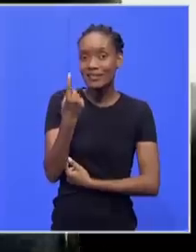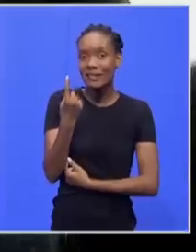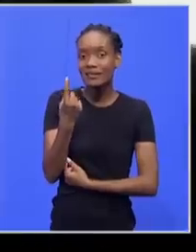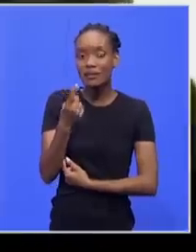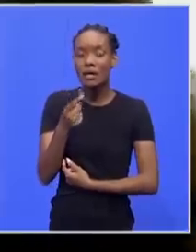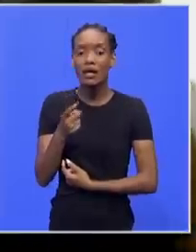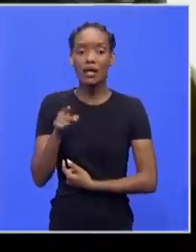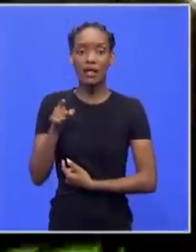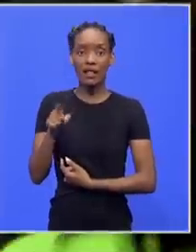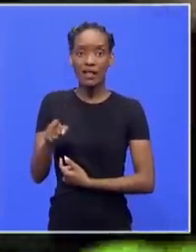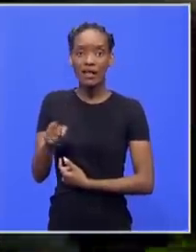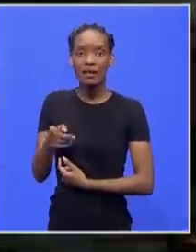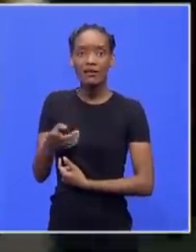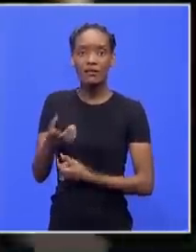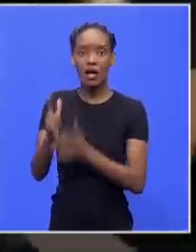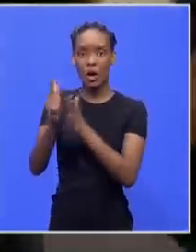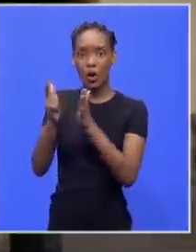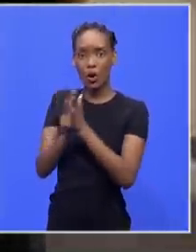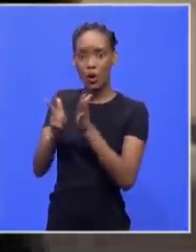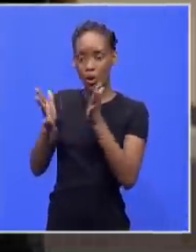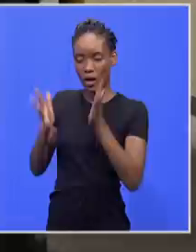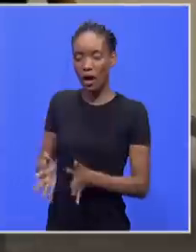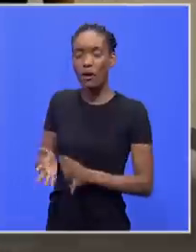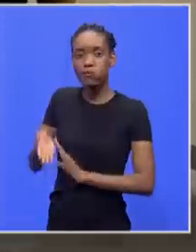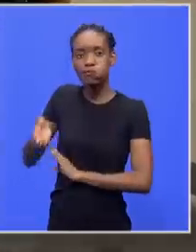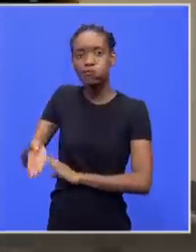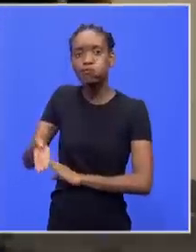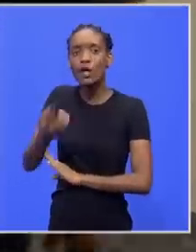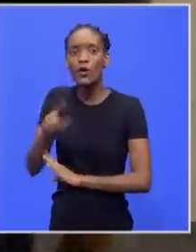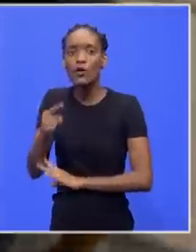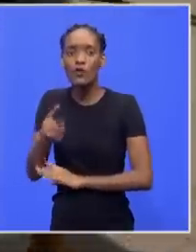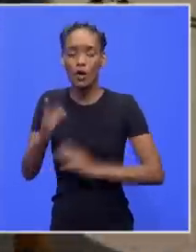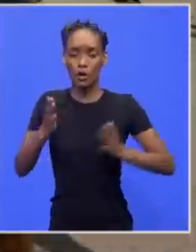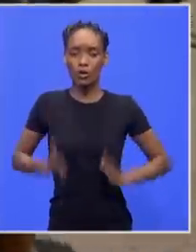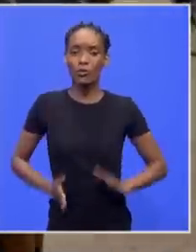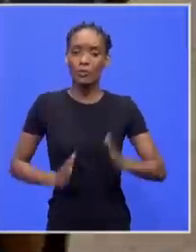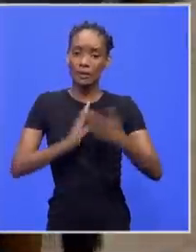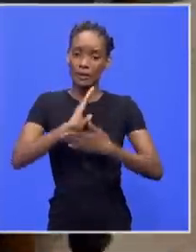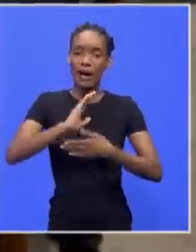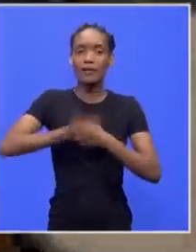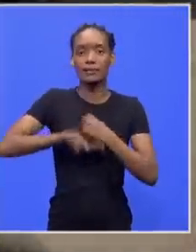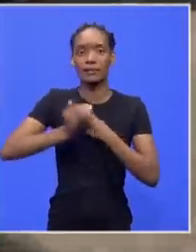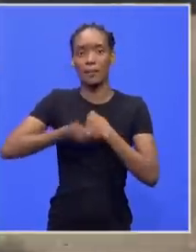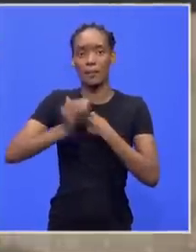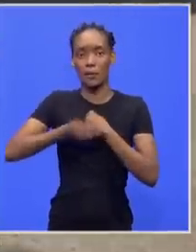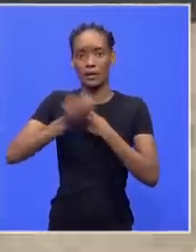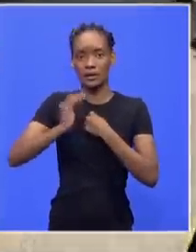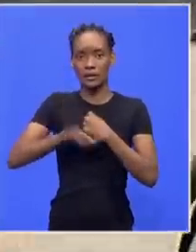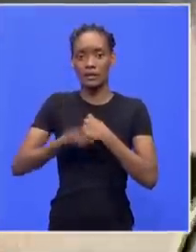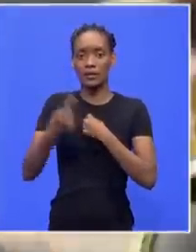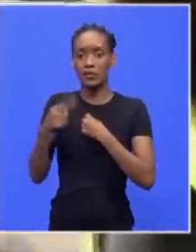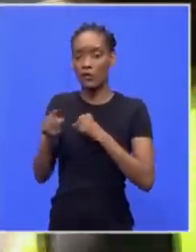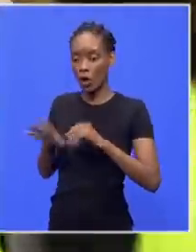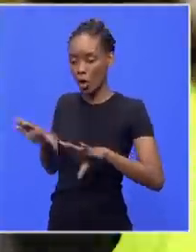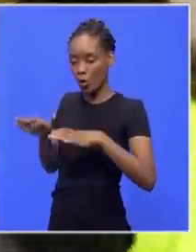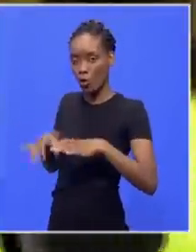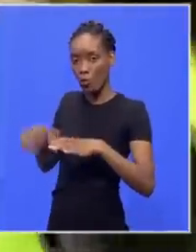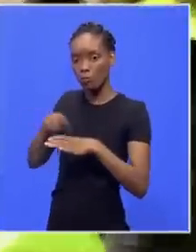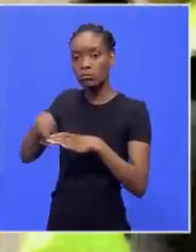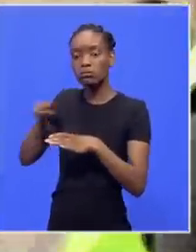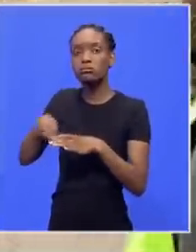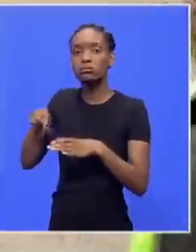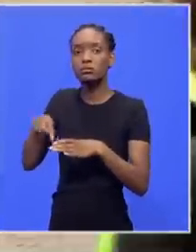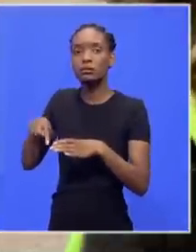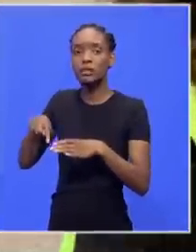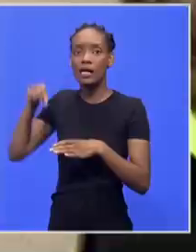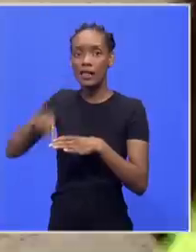to obviously protect the human rights of this group of refugees as they